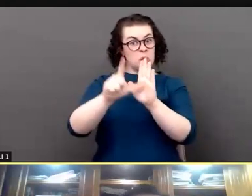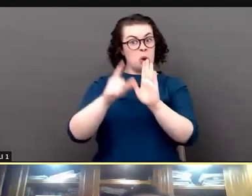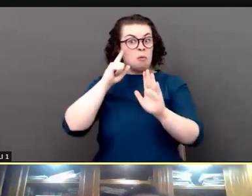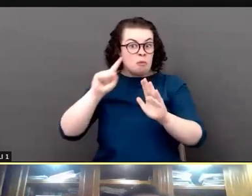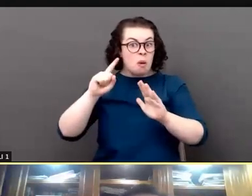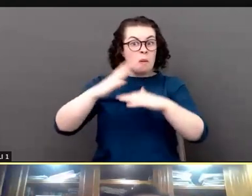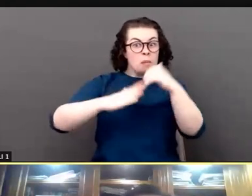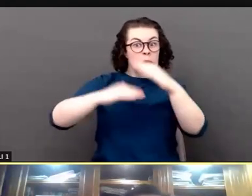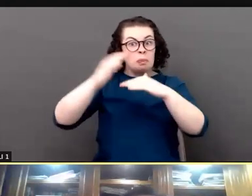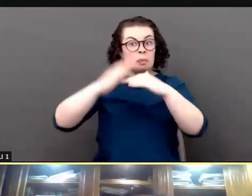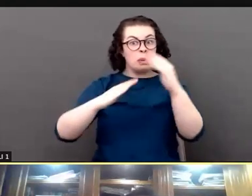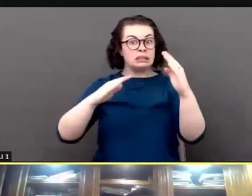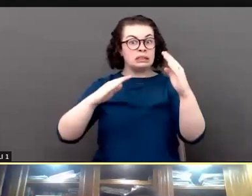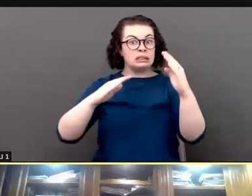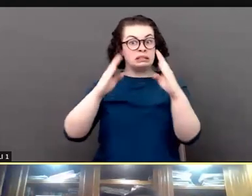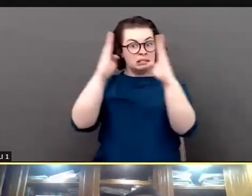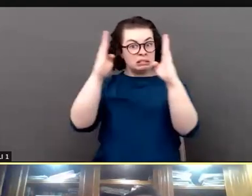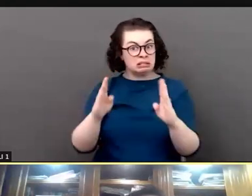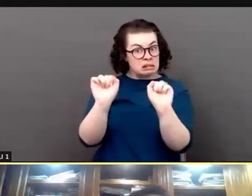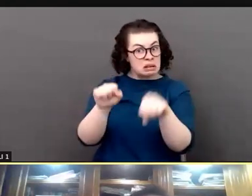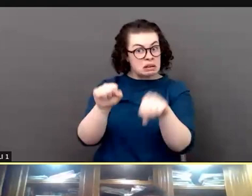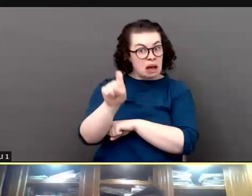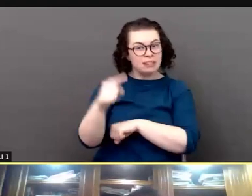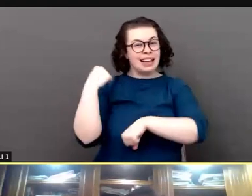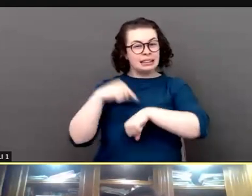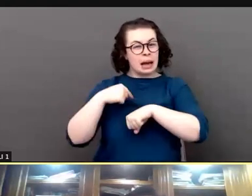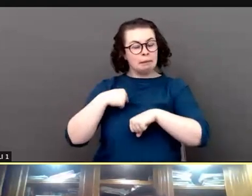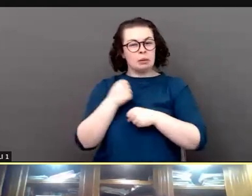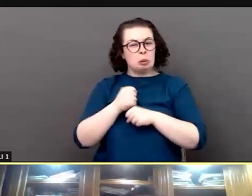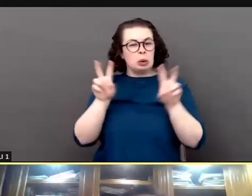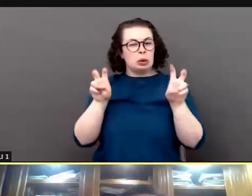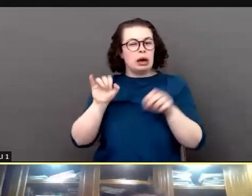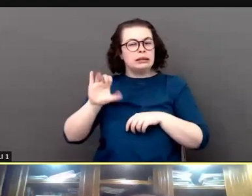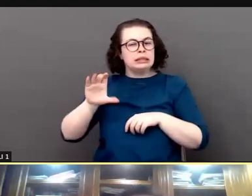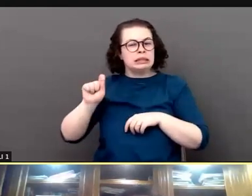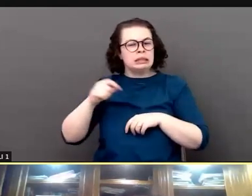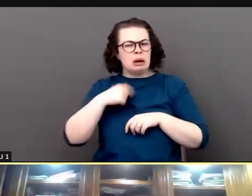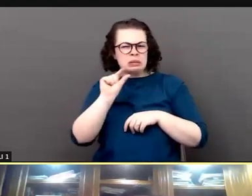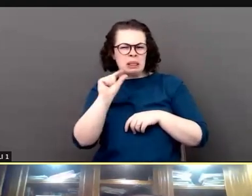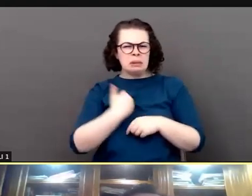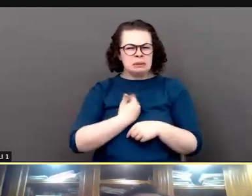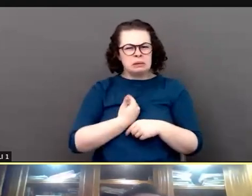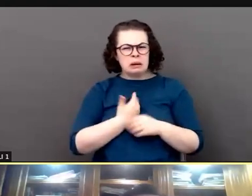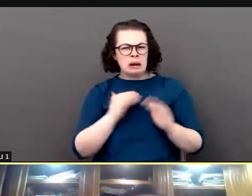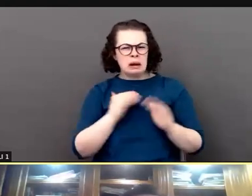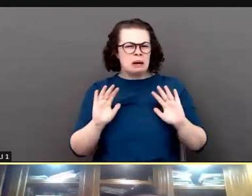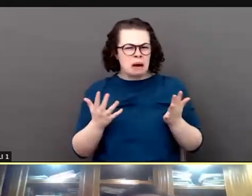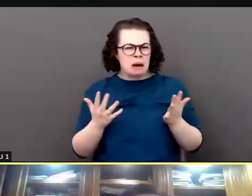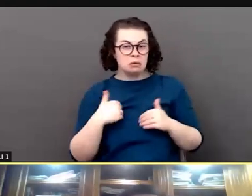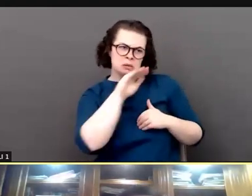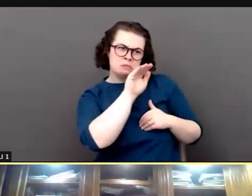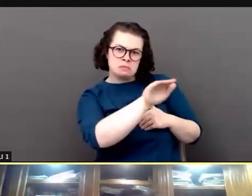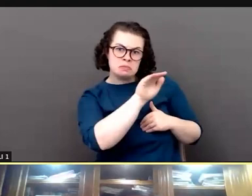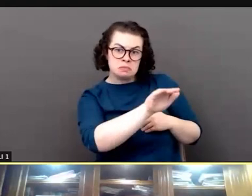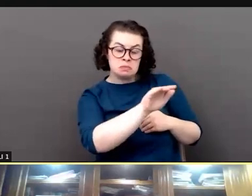on ICT, and there is no doubt of the, let's say, internal market relevance